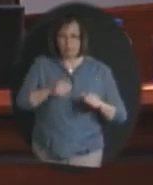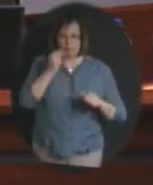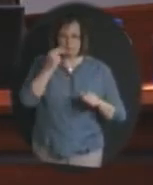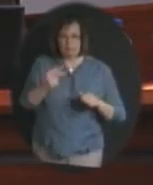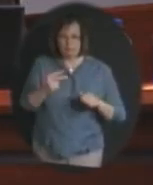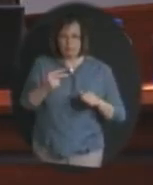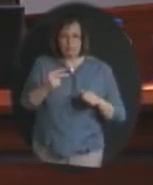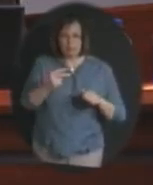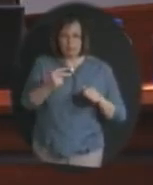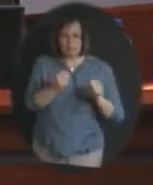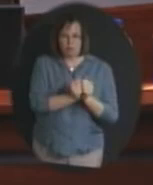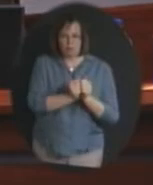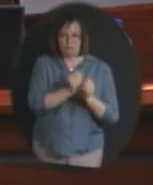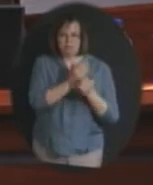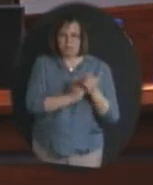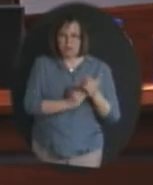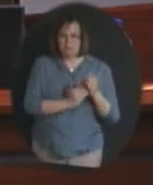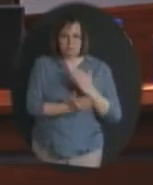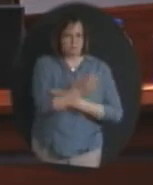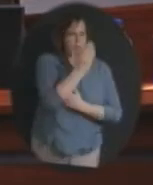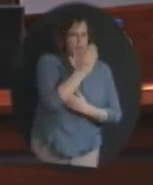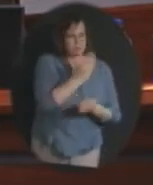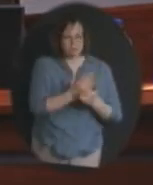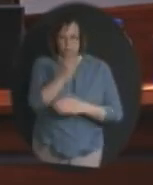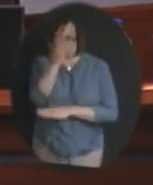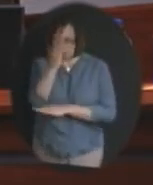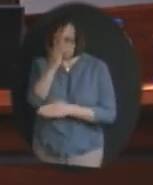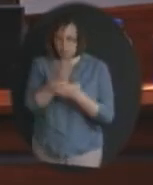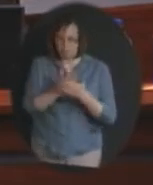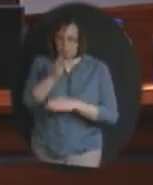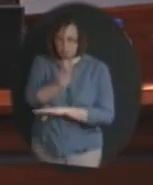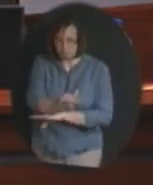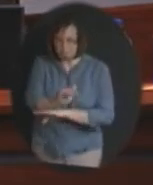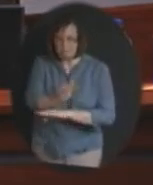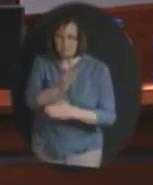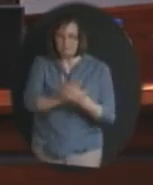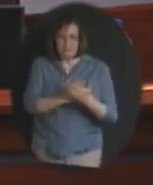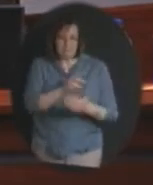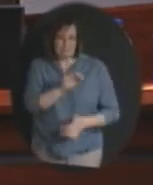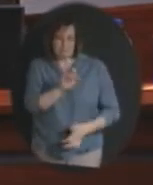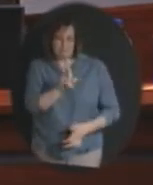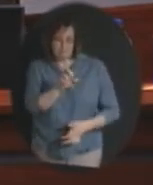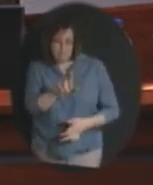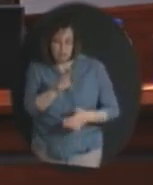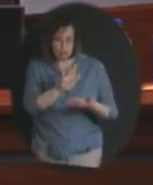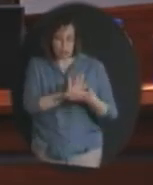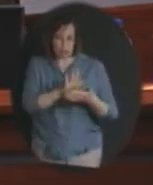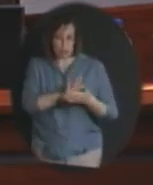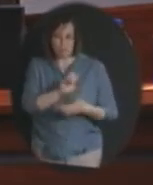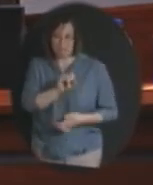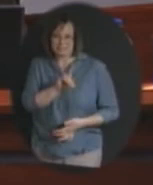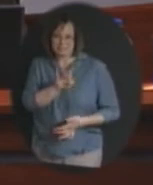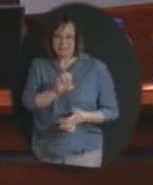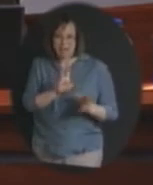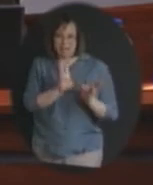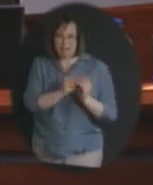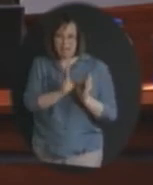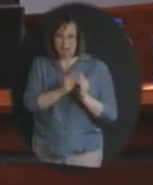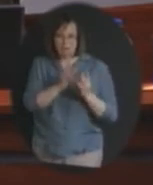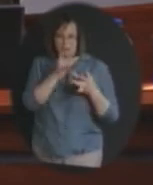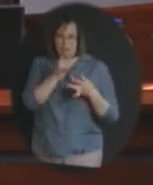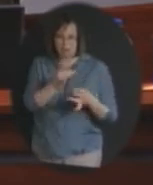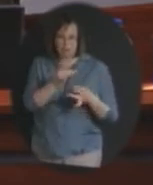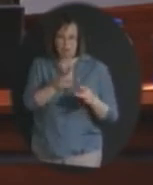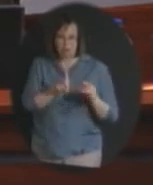of some of them are mornings, some are noons, evenings, some are feeder schools, site councils, which are of interest to you, all of